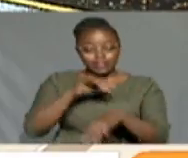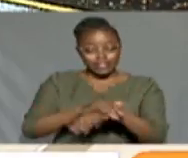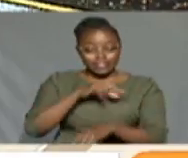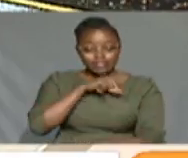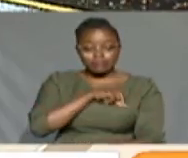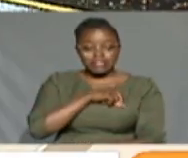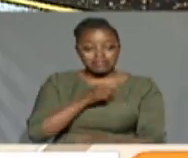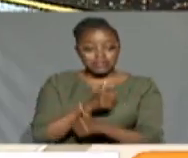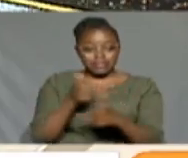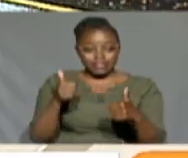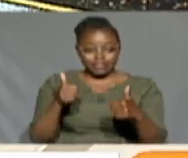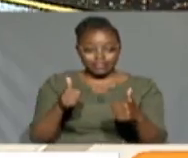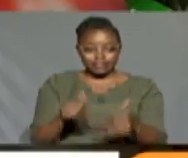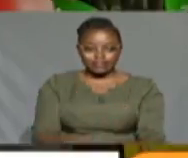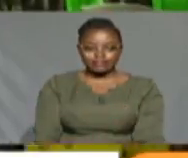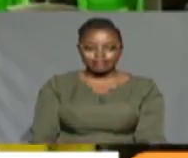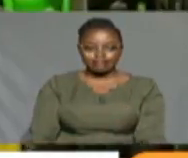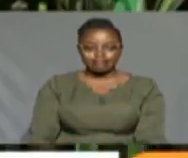fruits.